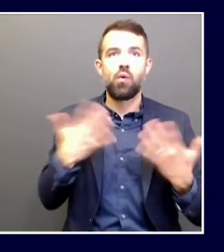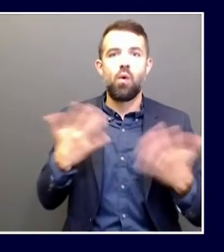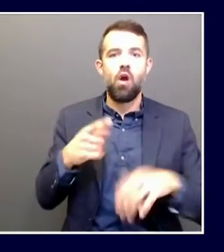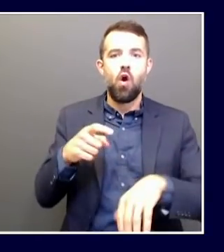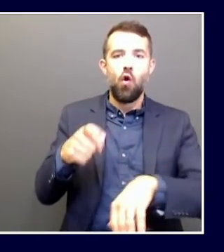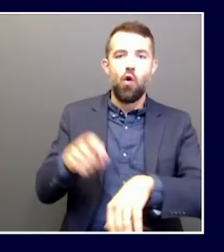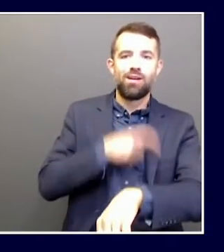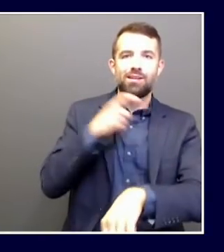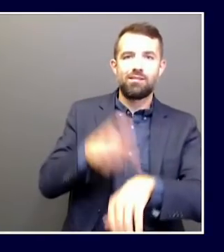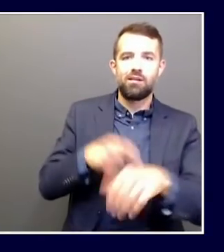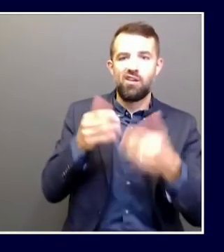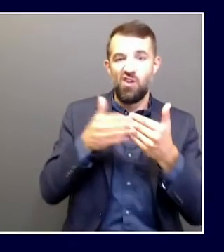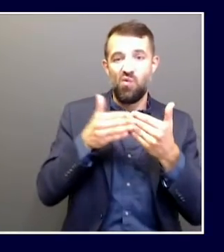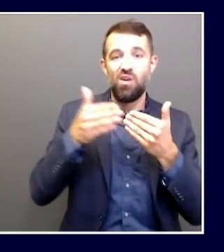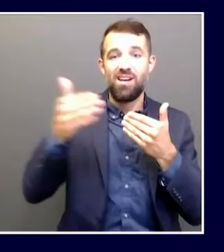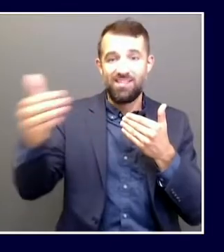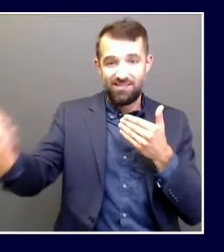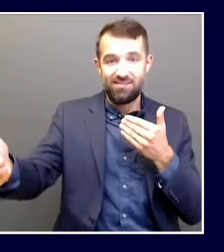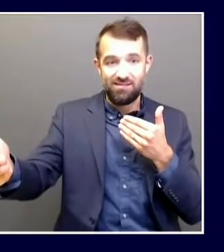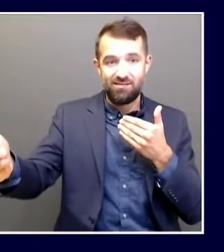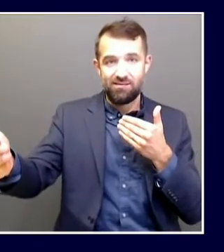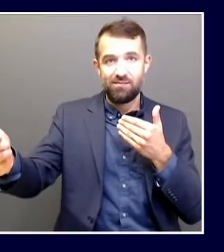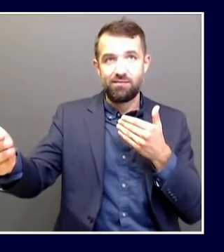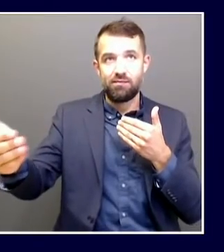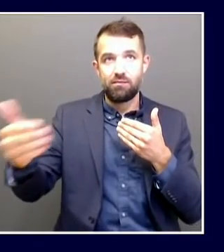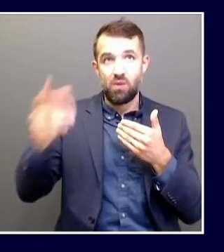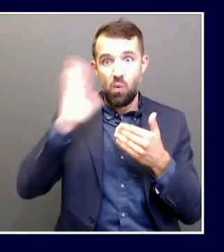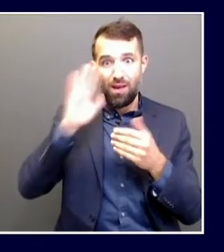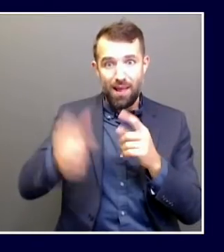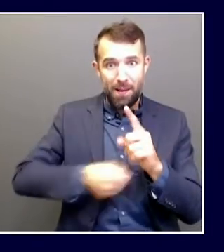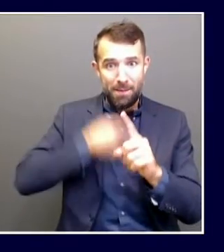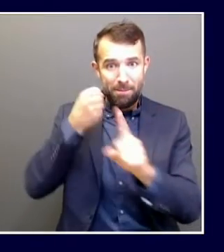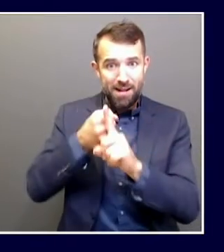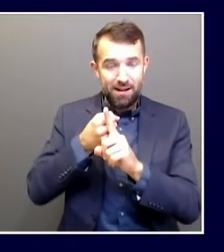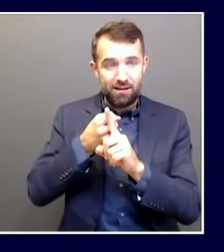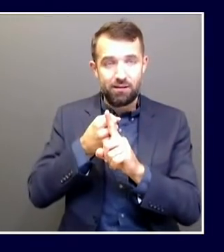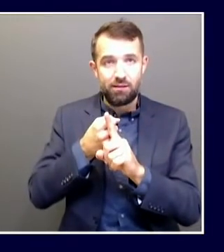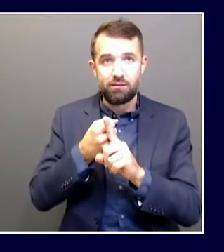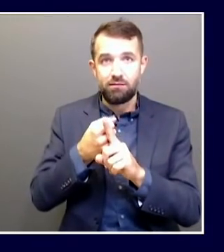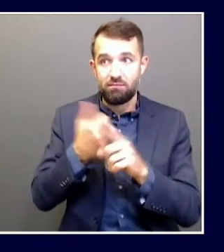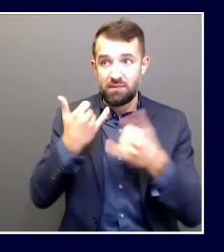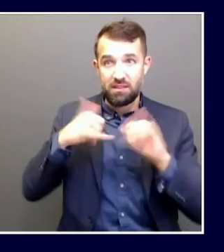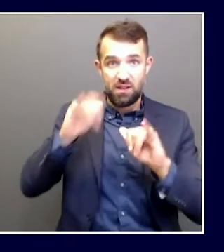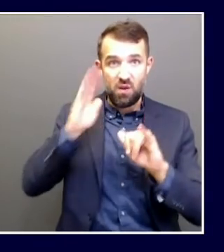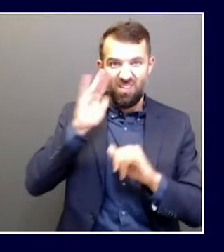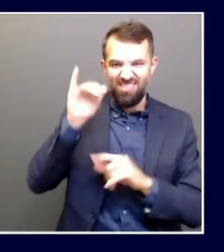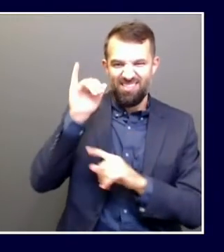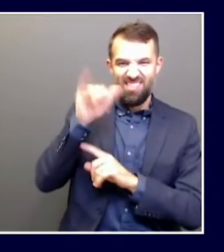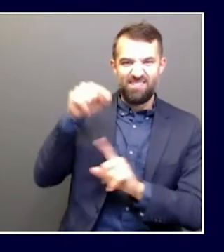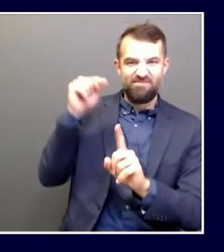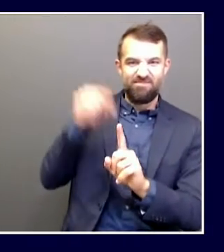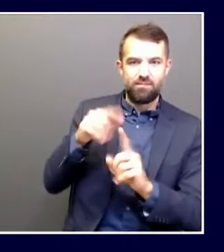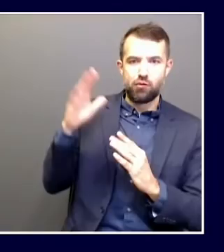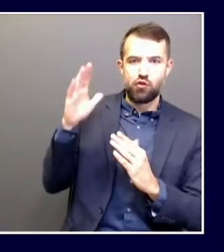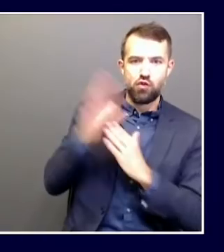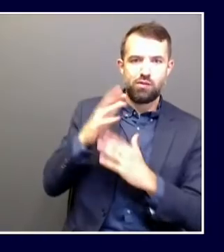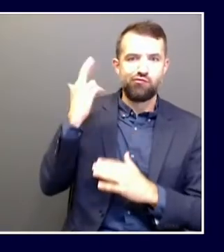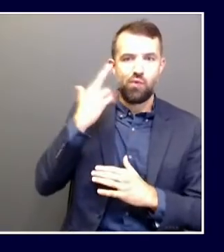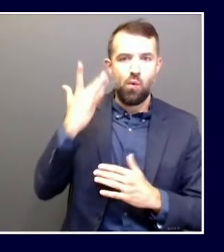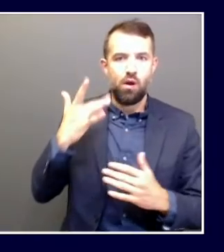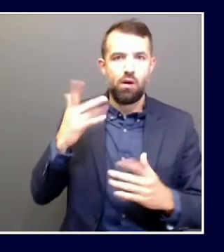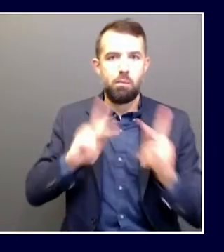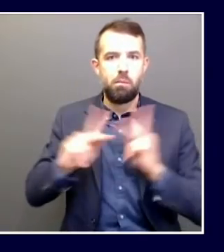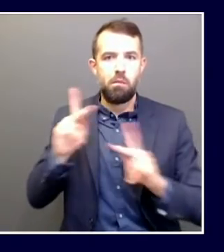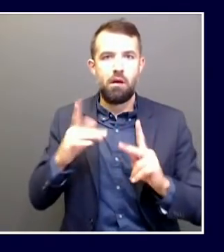we've repeated those surveys, that continues to be the number one reason why folks across the state, rural